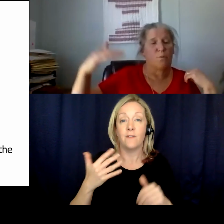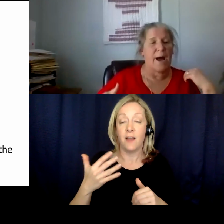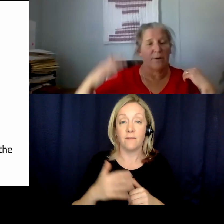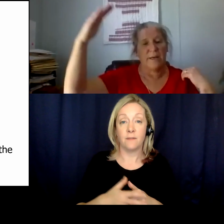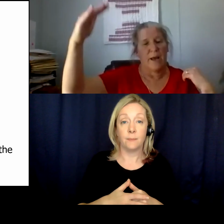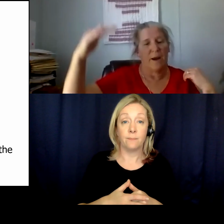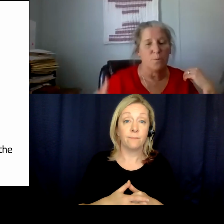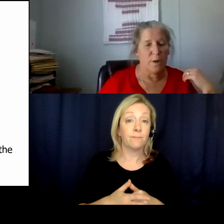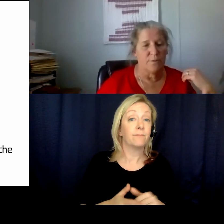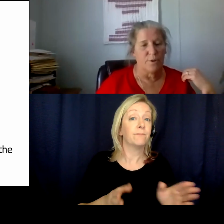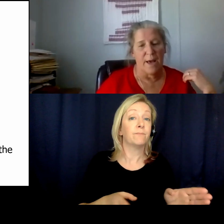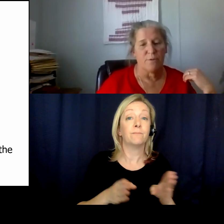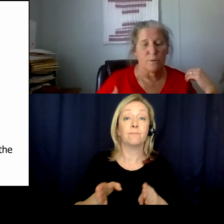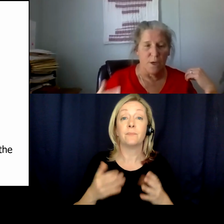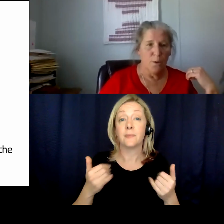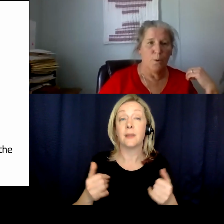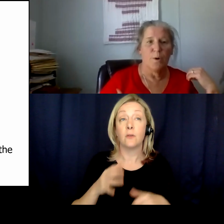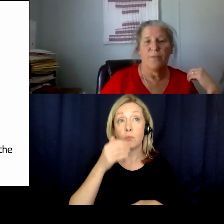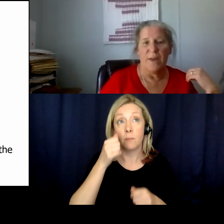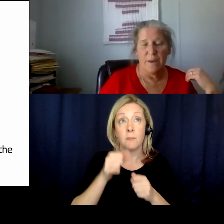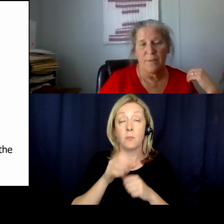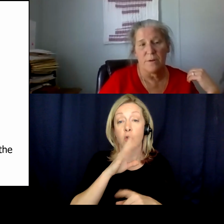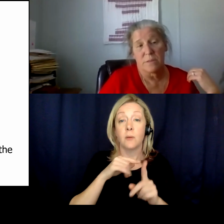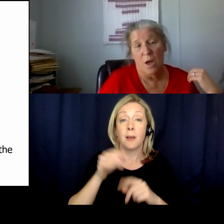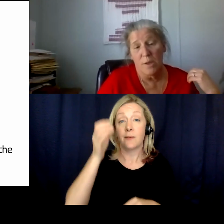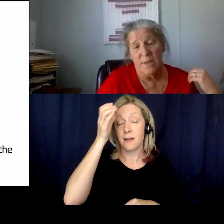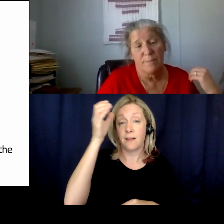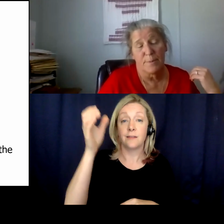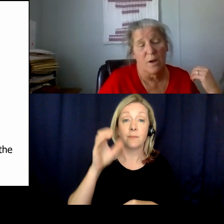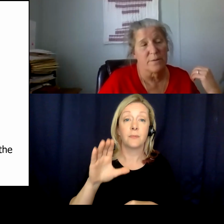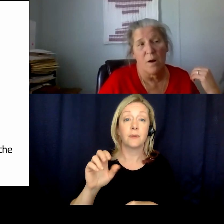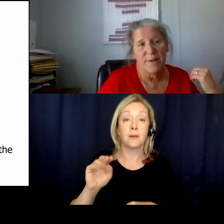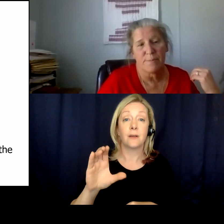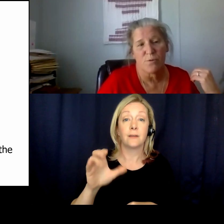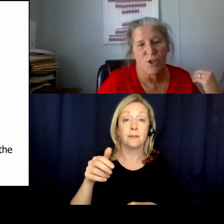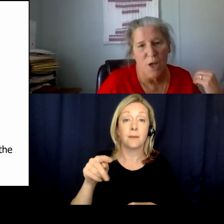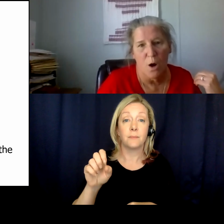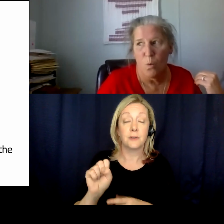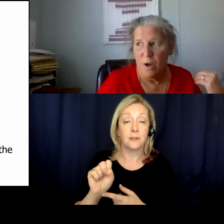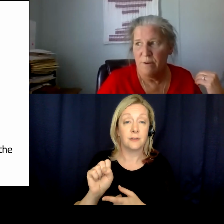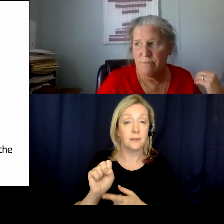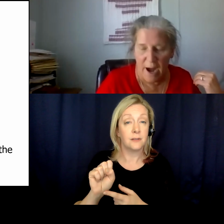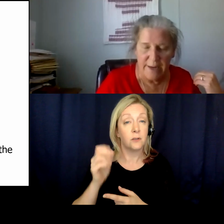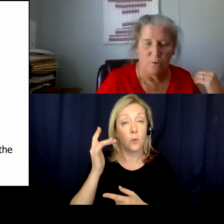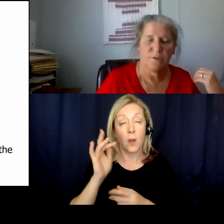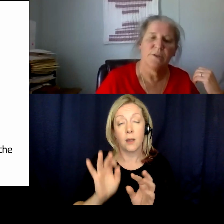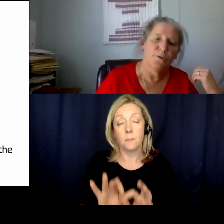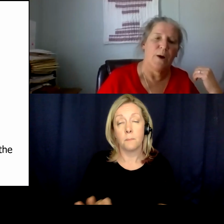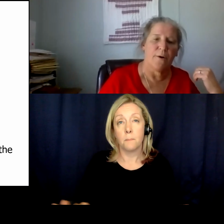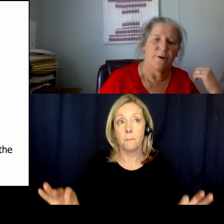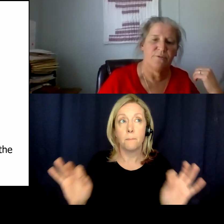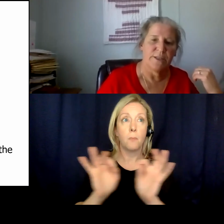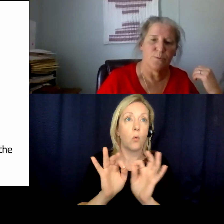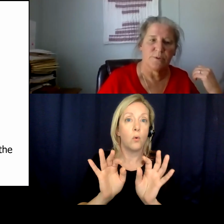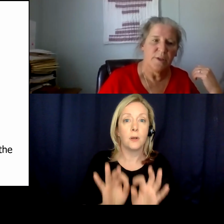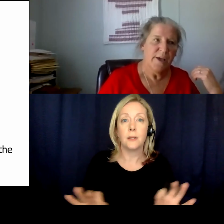all throughout. In every one of the levels, we want to think about those concepts, because concepts are so vital to